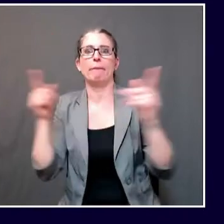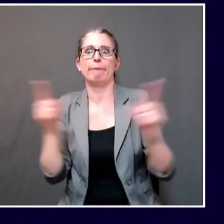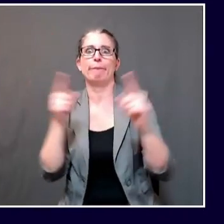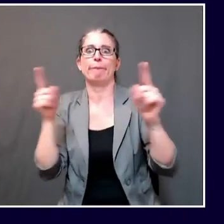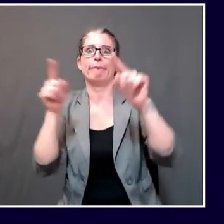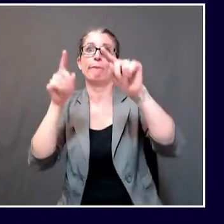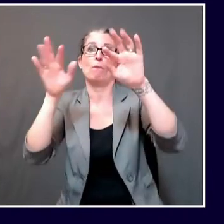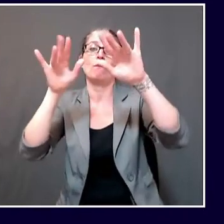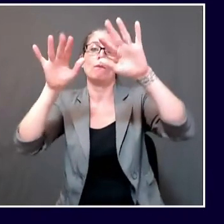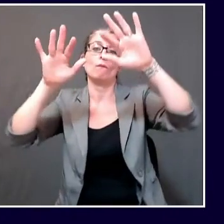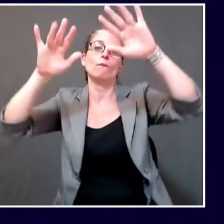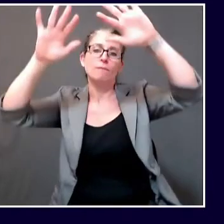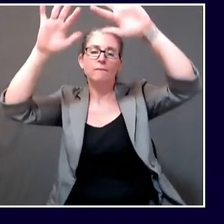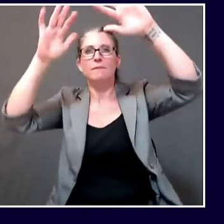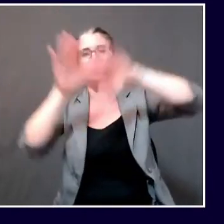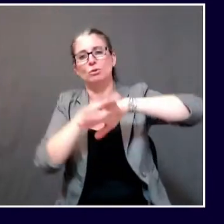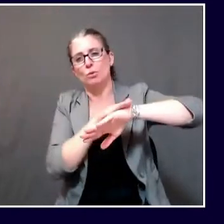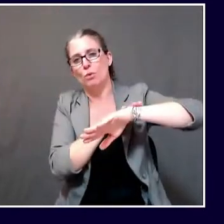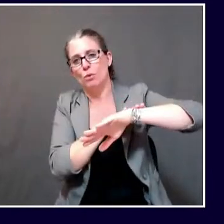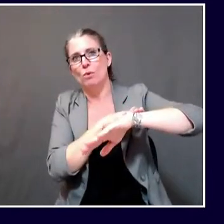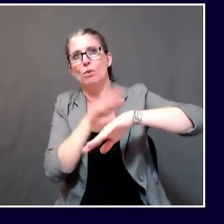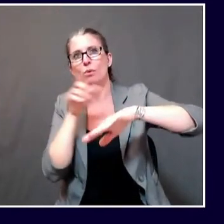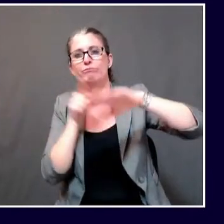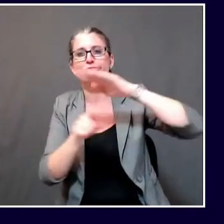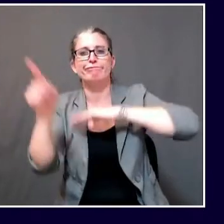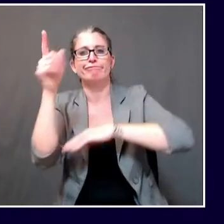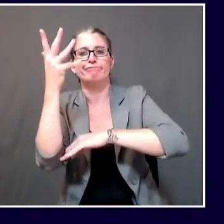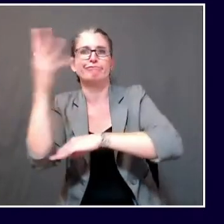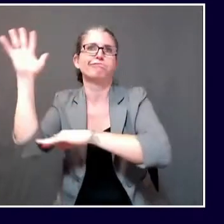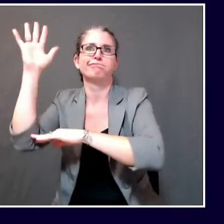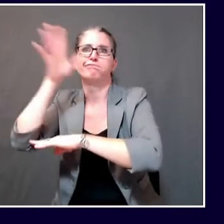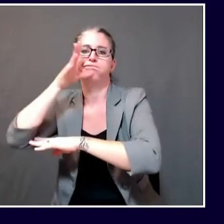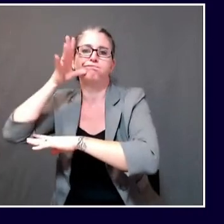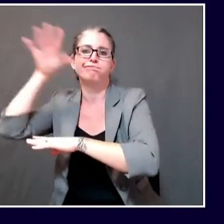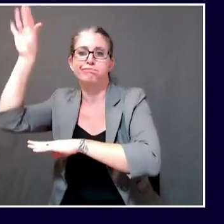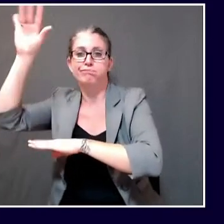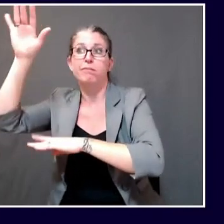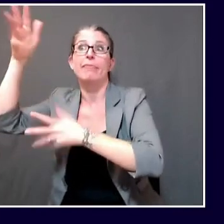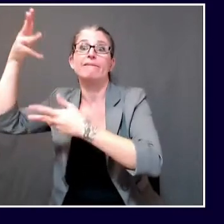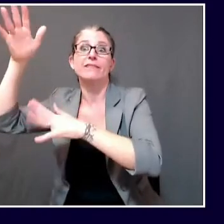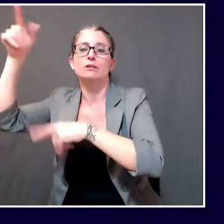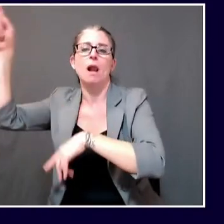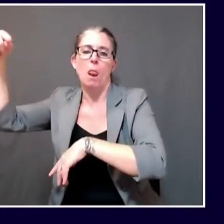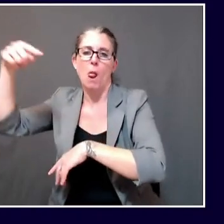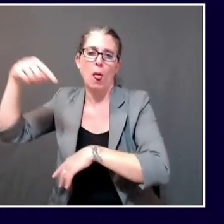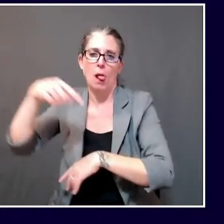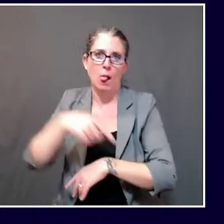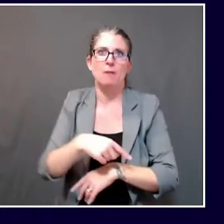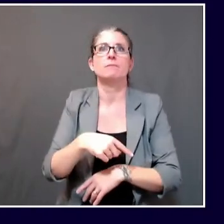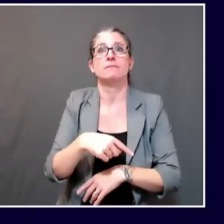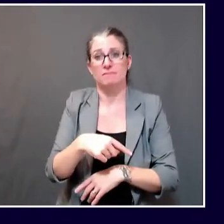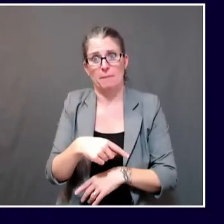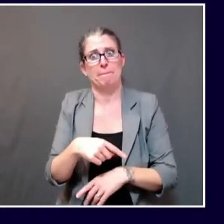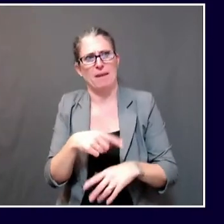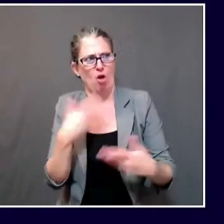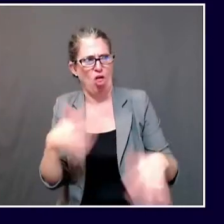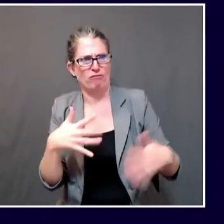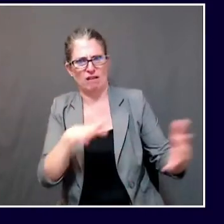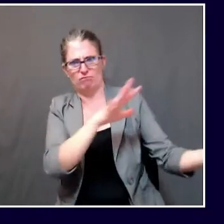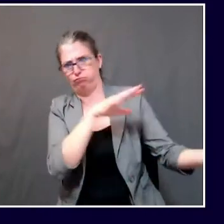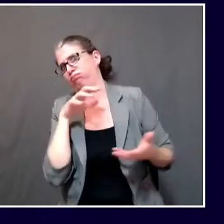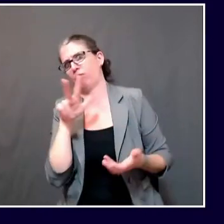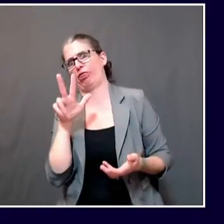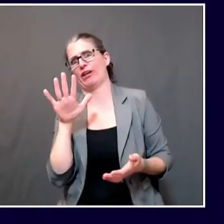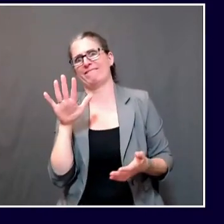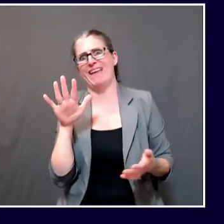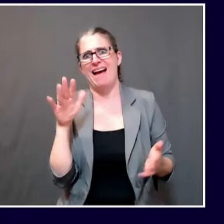voters who requested them. And people have already begun submitting them back in at a pretty heavy pace. So in